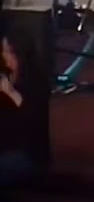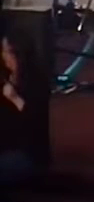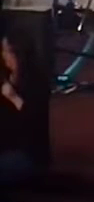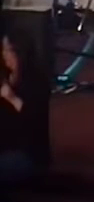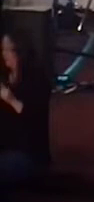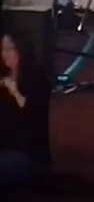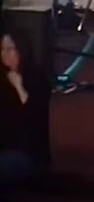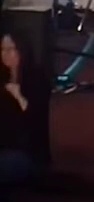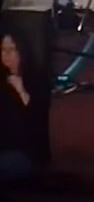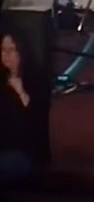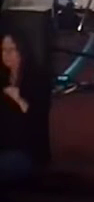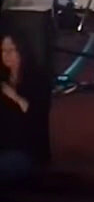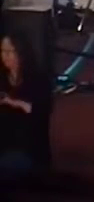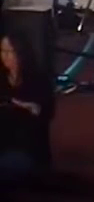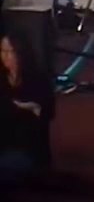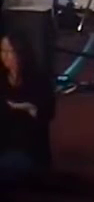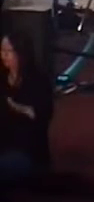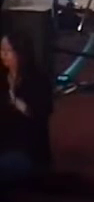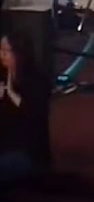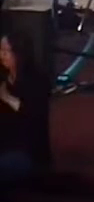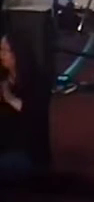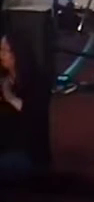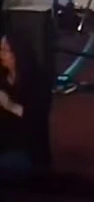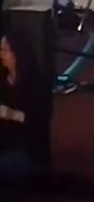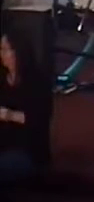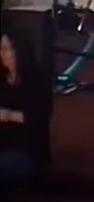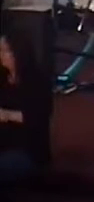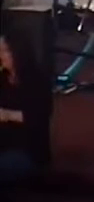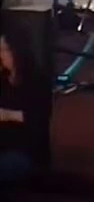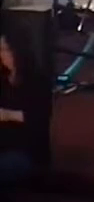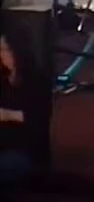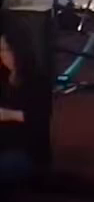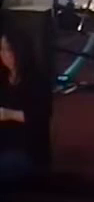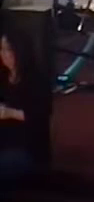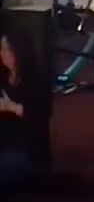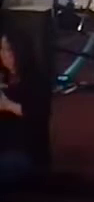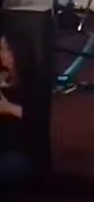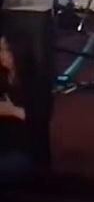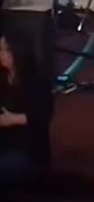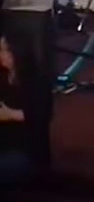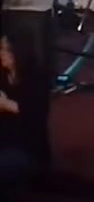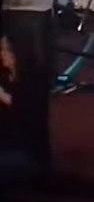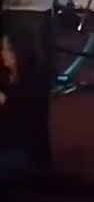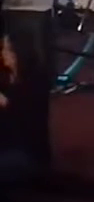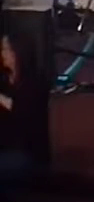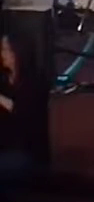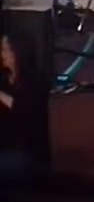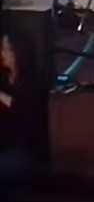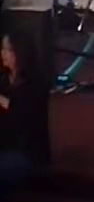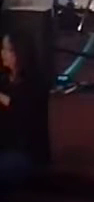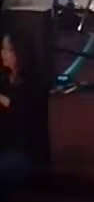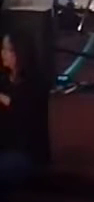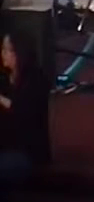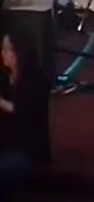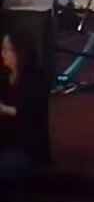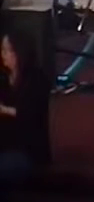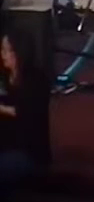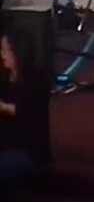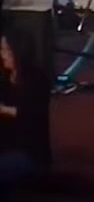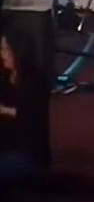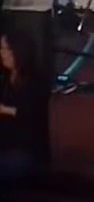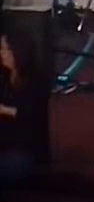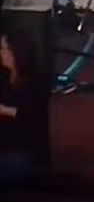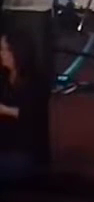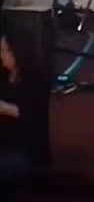your children, the example that you set, moms, the same thing. You Christian leaders in schools and on college campuses, you guys are under